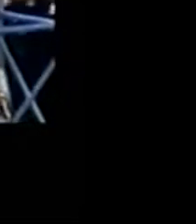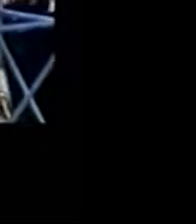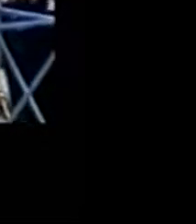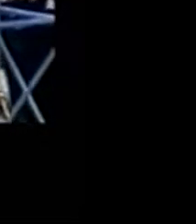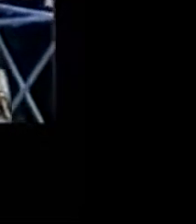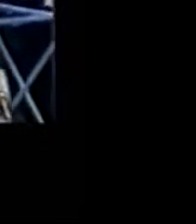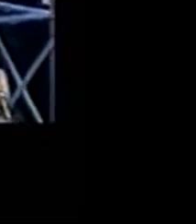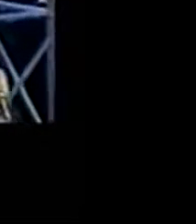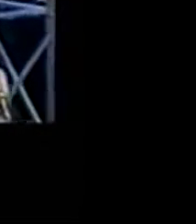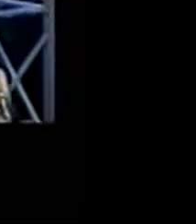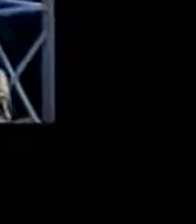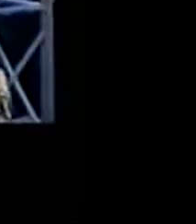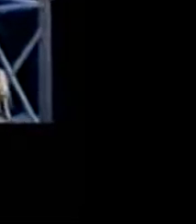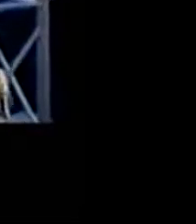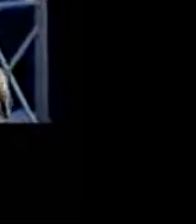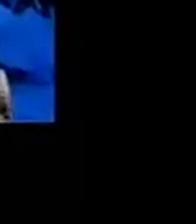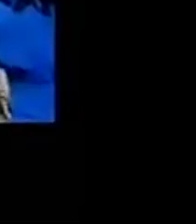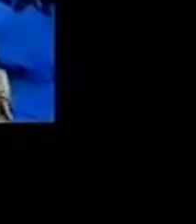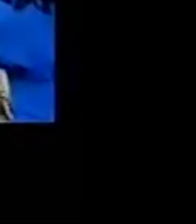foreign